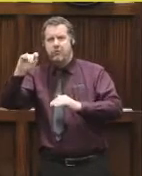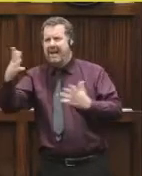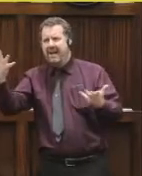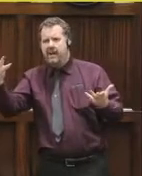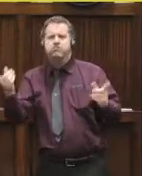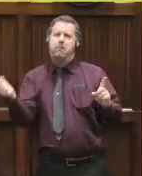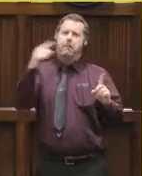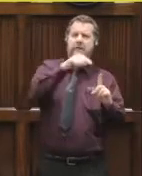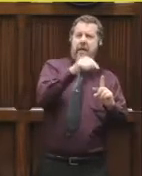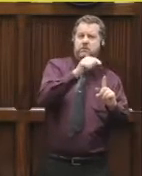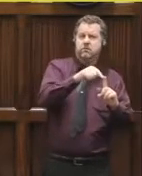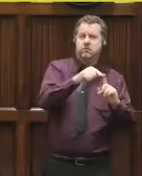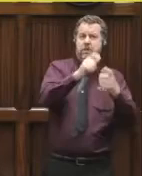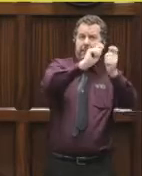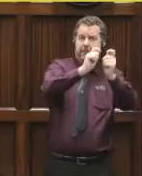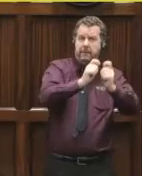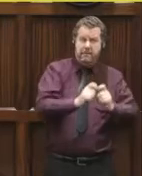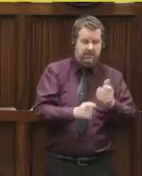Are you a whole lot more?